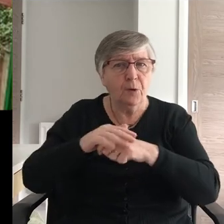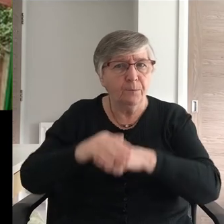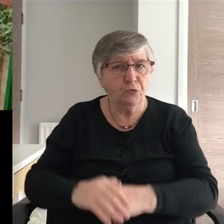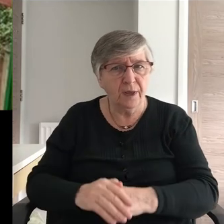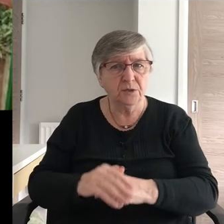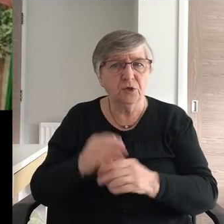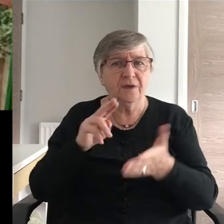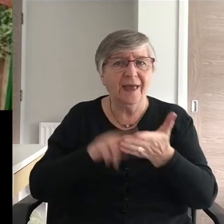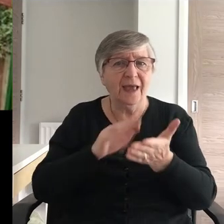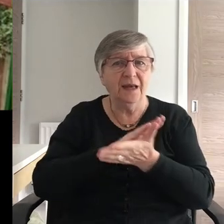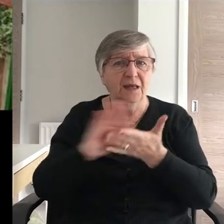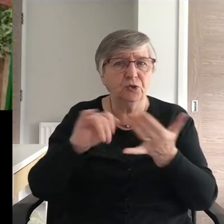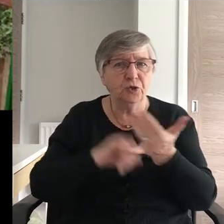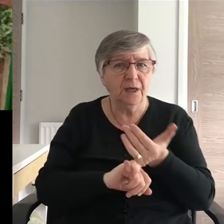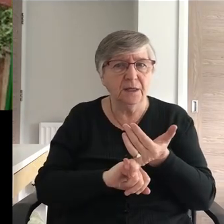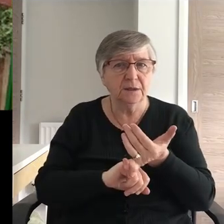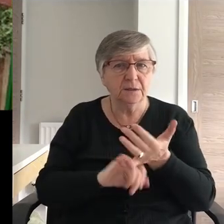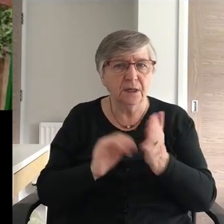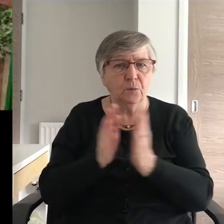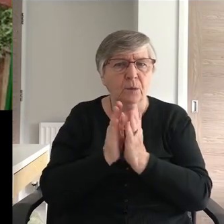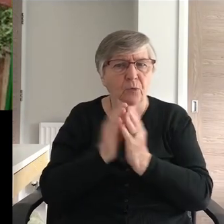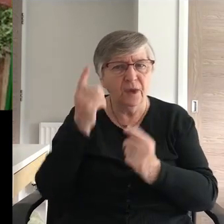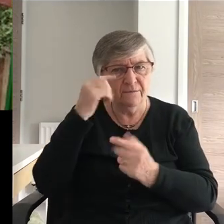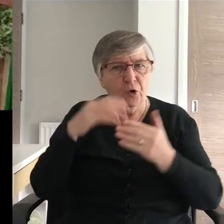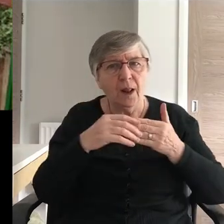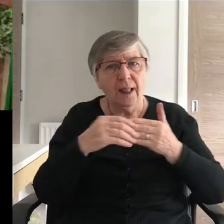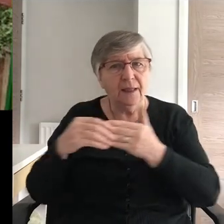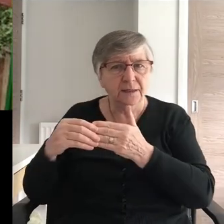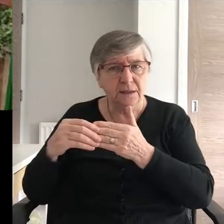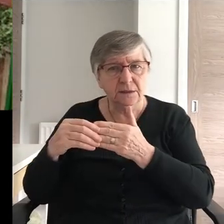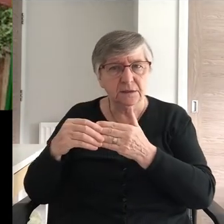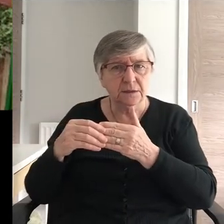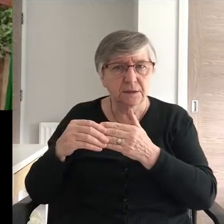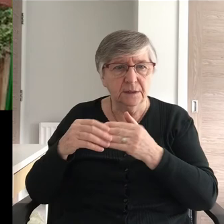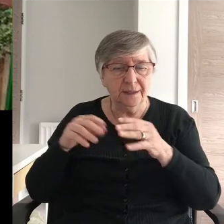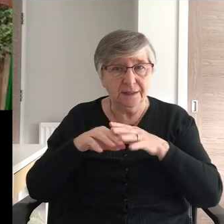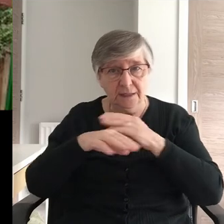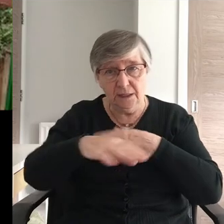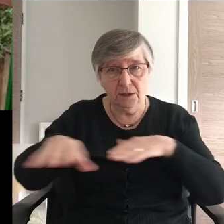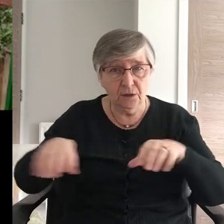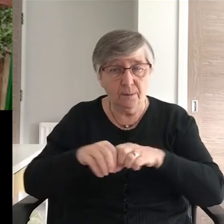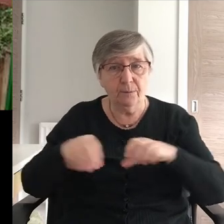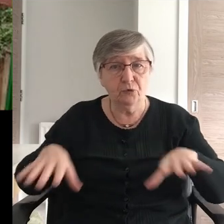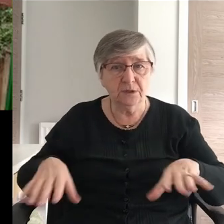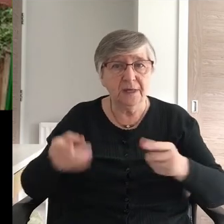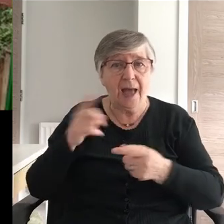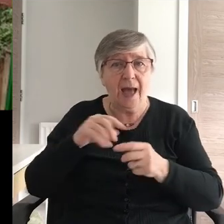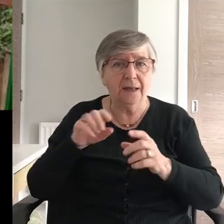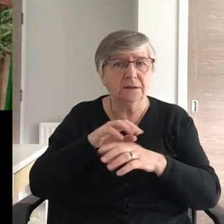for the pressures on our healthcare. And we pray again for our leaders nationally and locally,